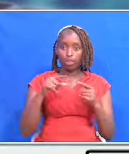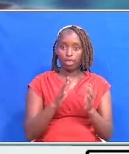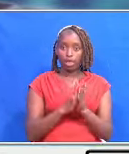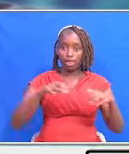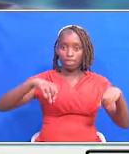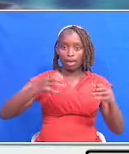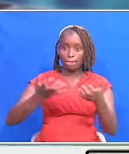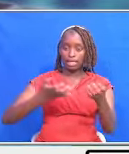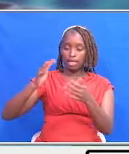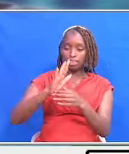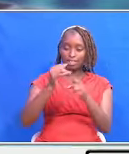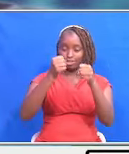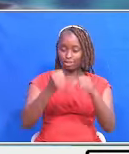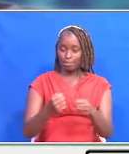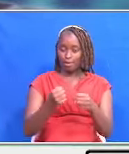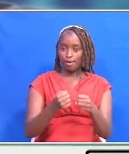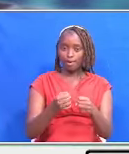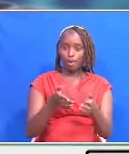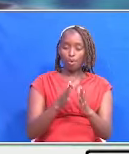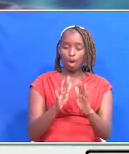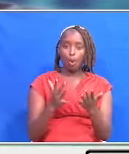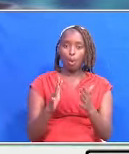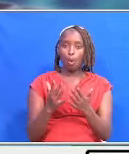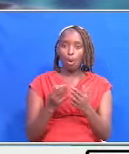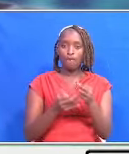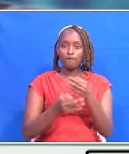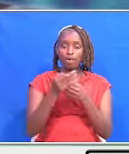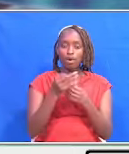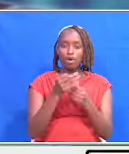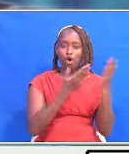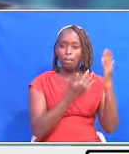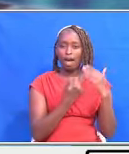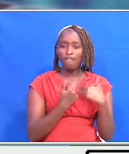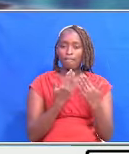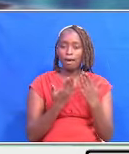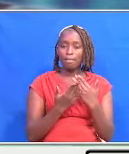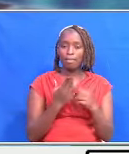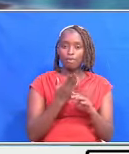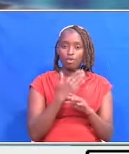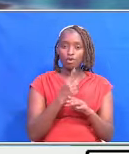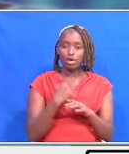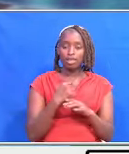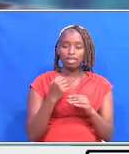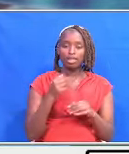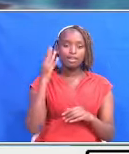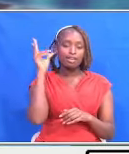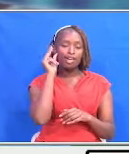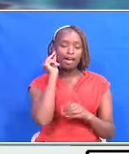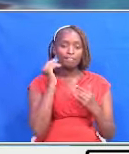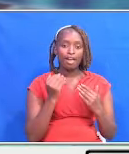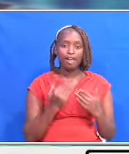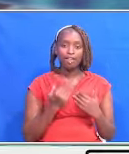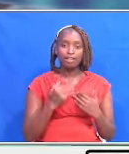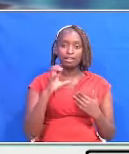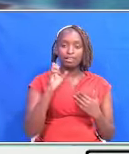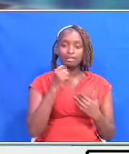are stable. What is the way forward? Is there hope? Earlier on, we've listened to Prime CS Museli Mudavadi just about last year saying,